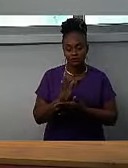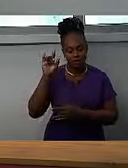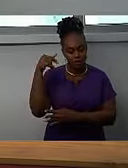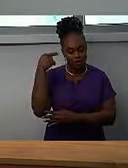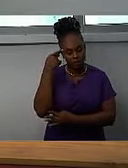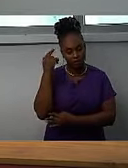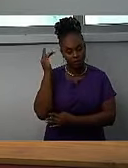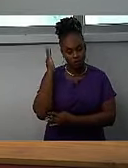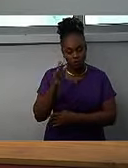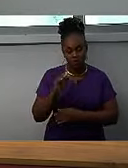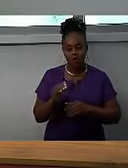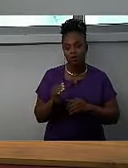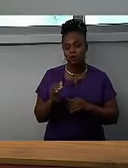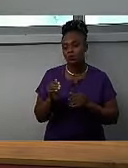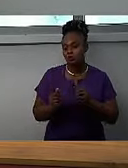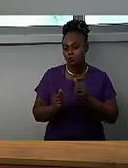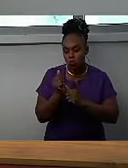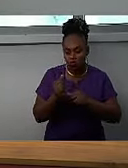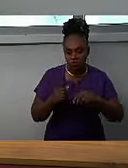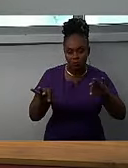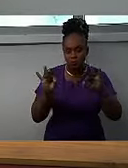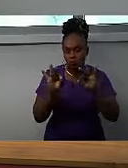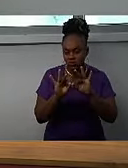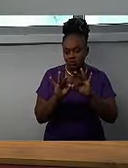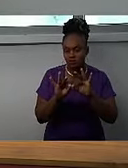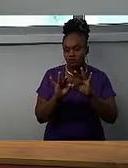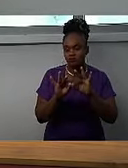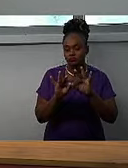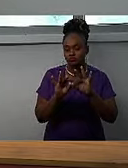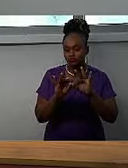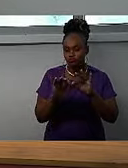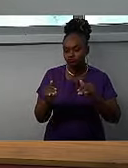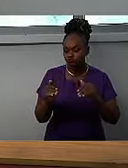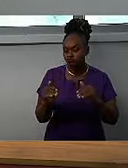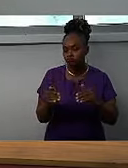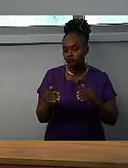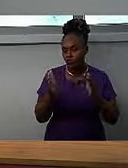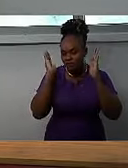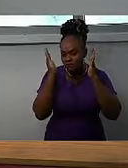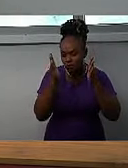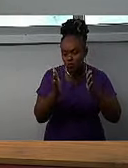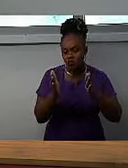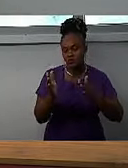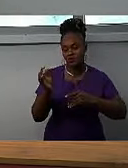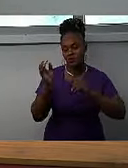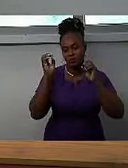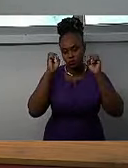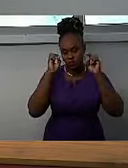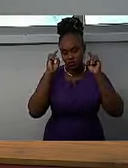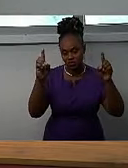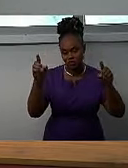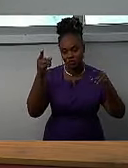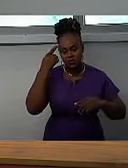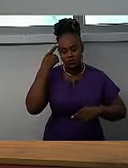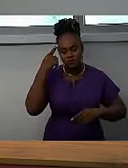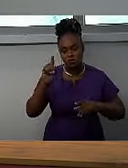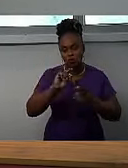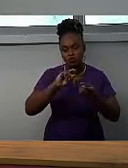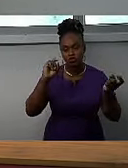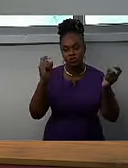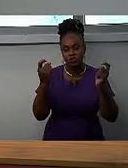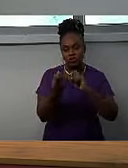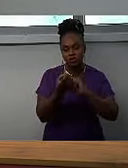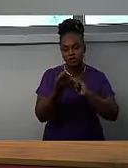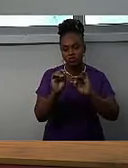prioritize education and skills development as a fundamental basis for transforming our society and